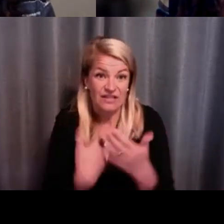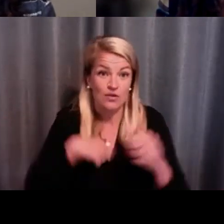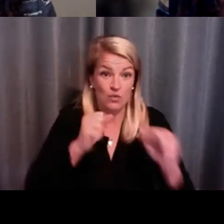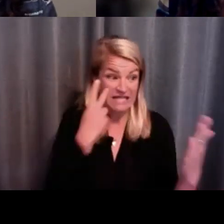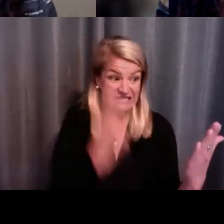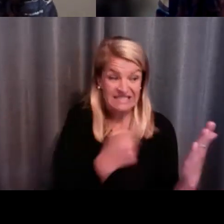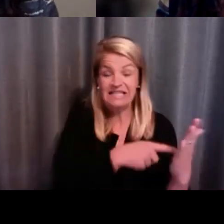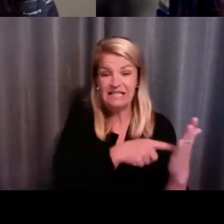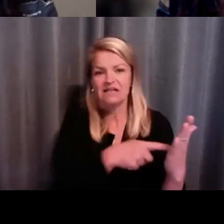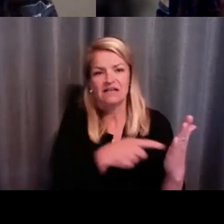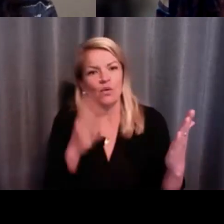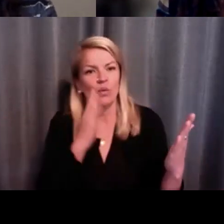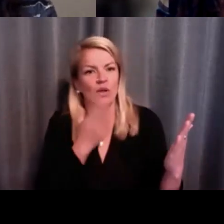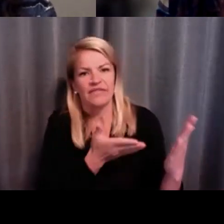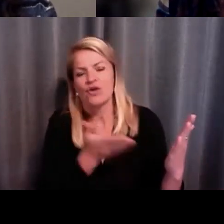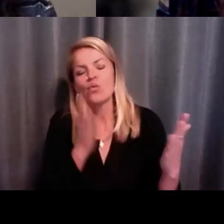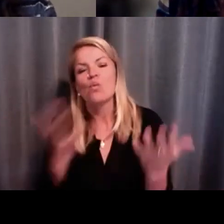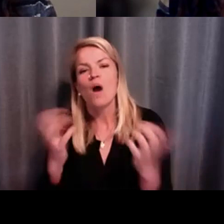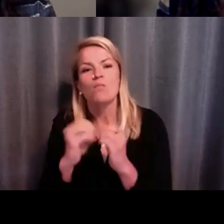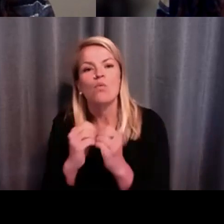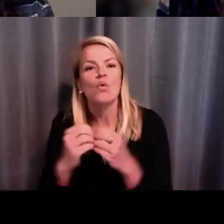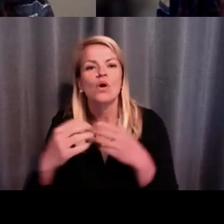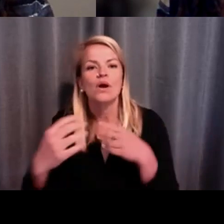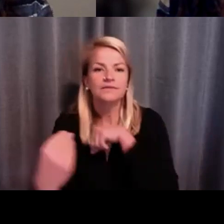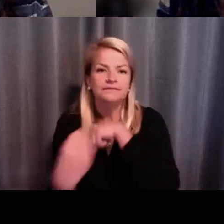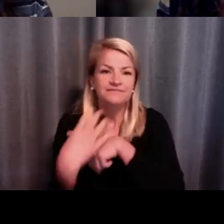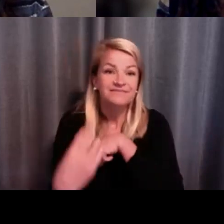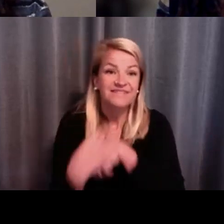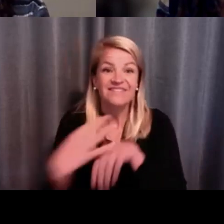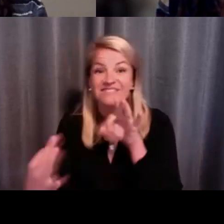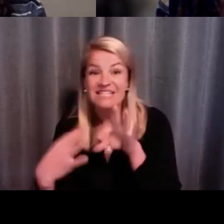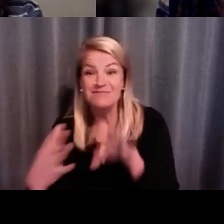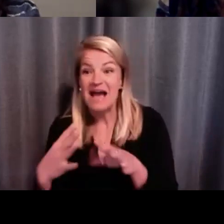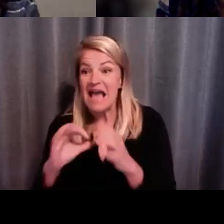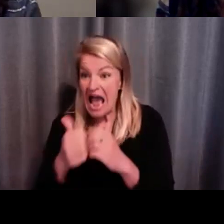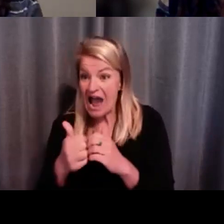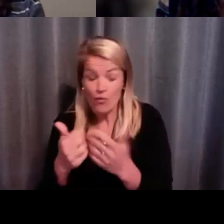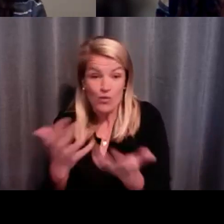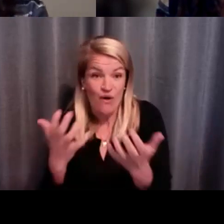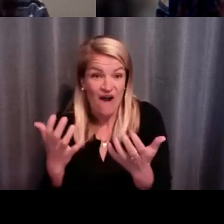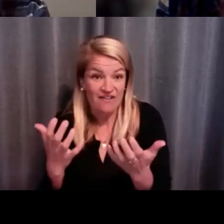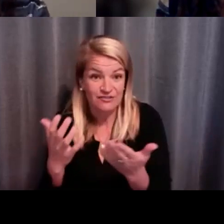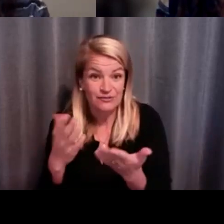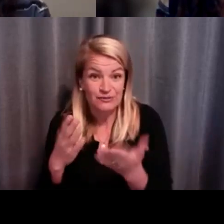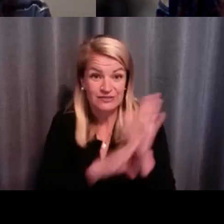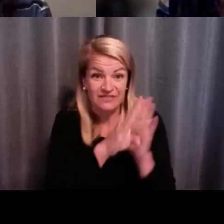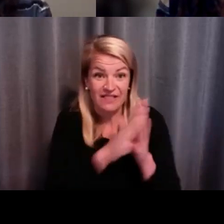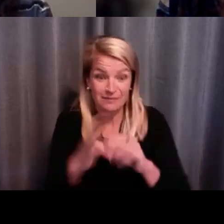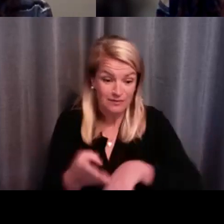and guidance as to how better to develop the